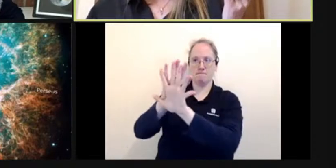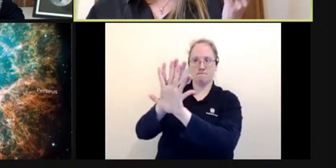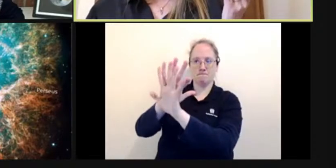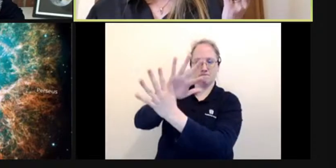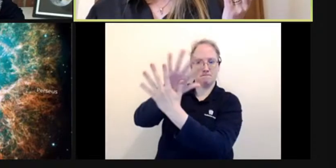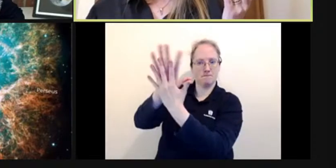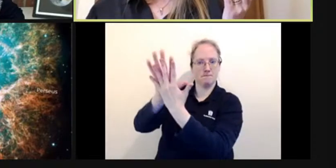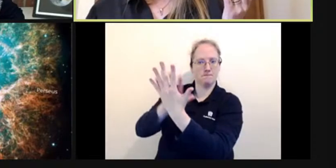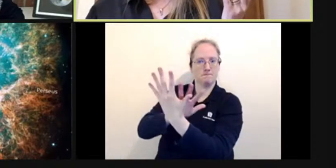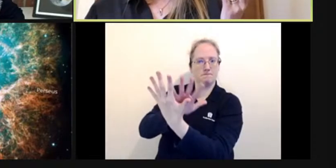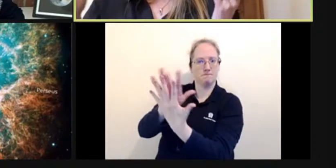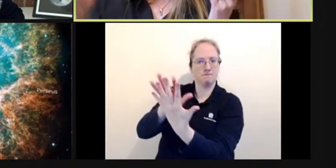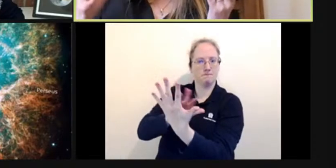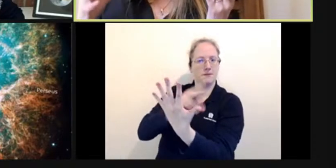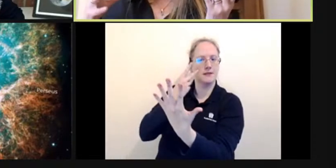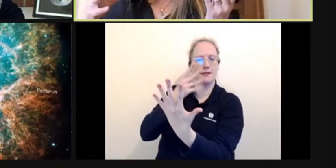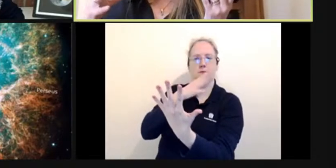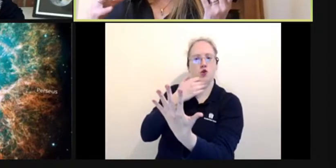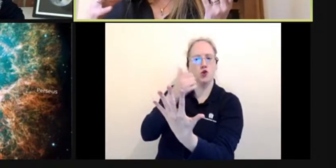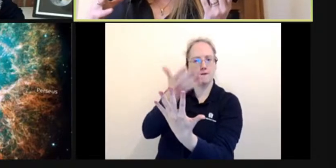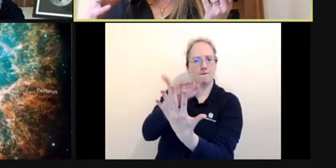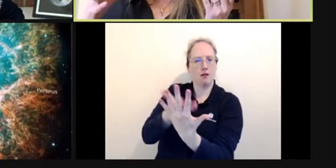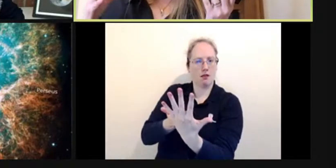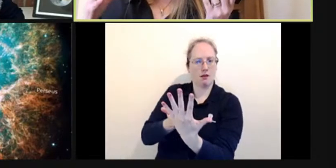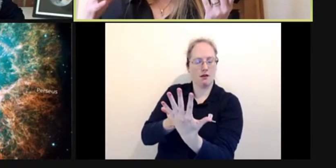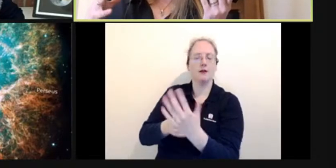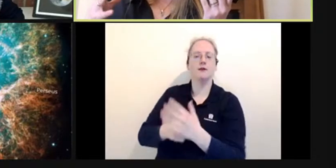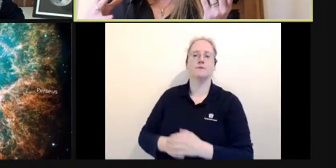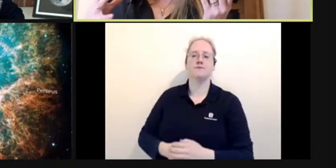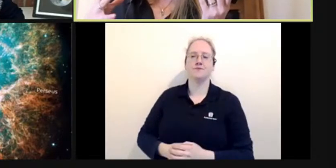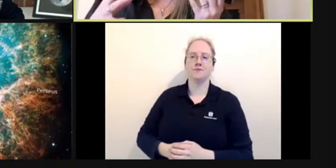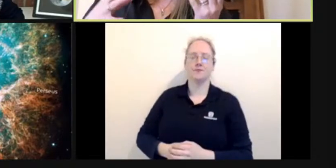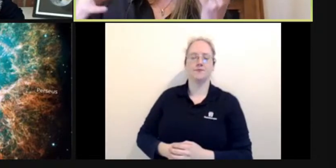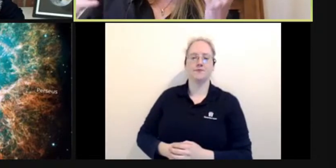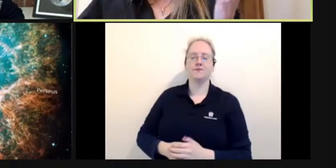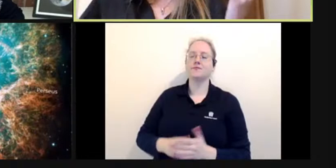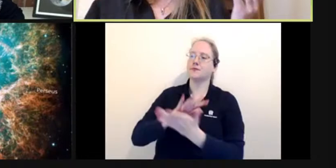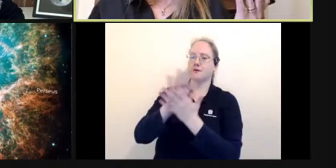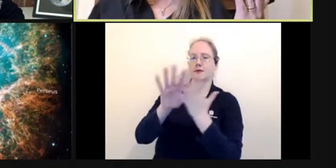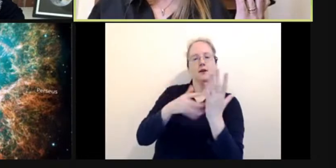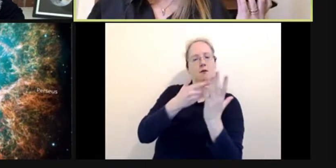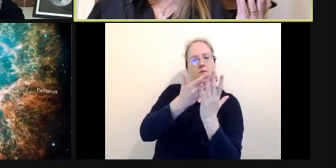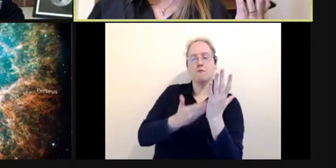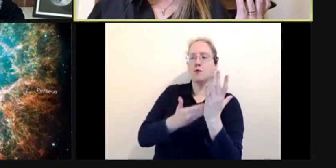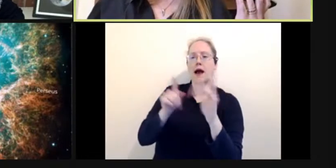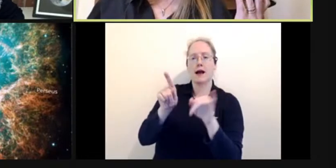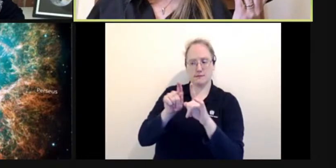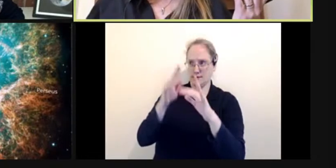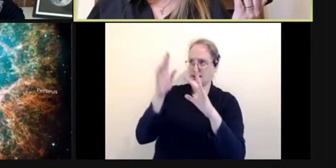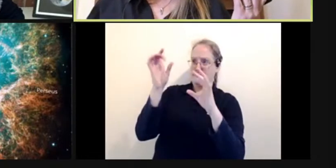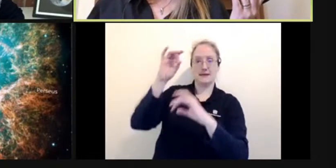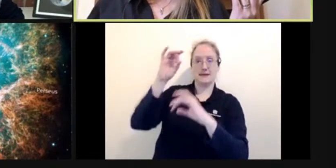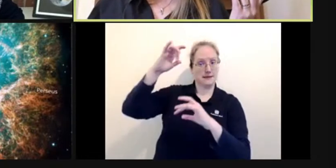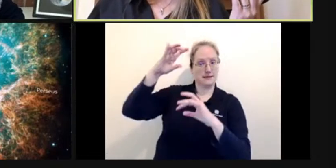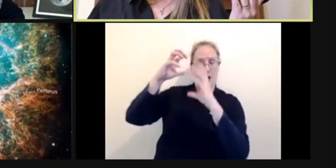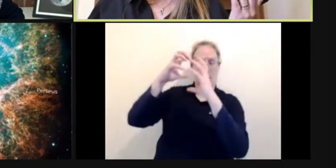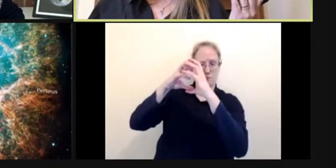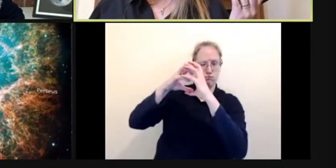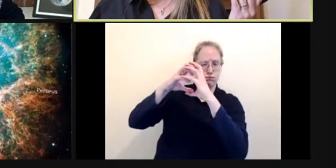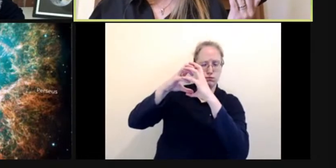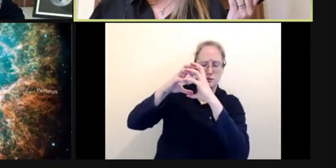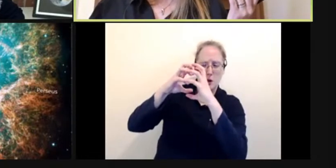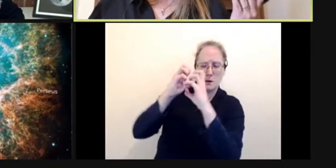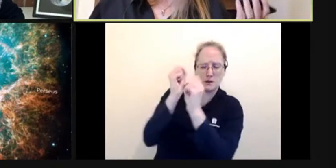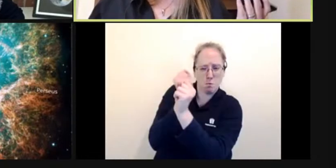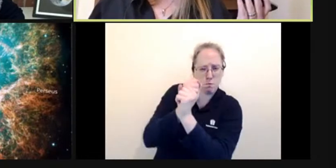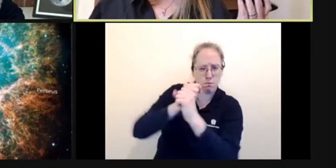structure. And what that is that's the leftover layers of the star that have been exploded out and are being heated by